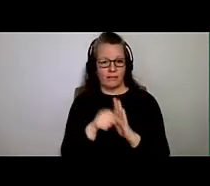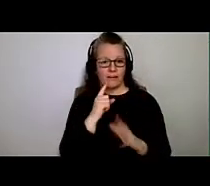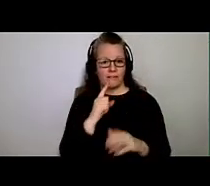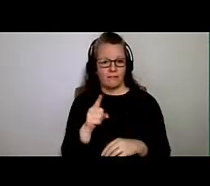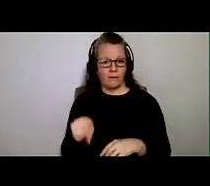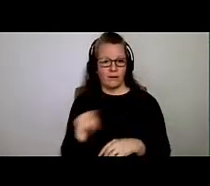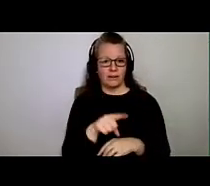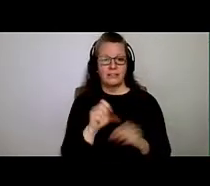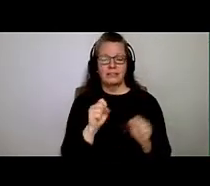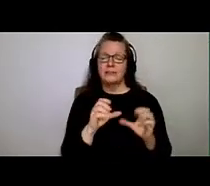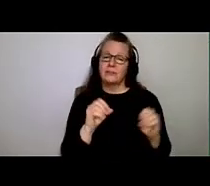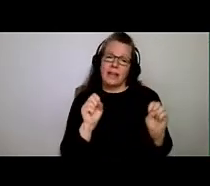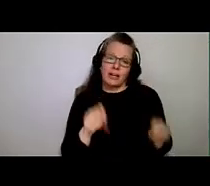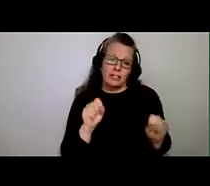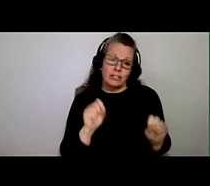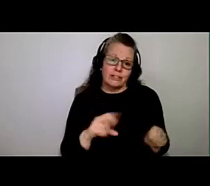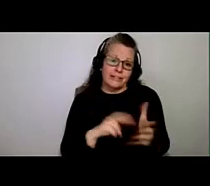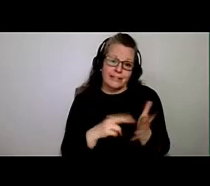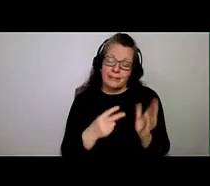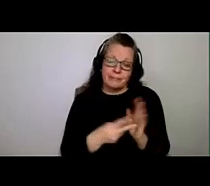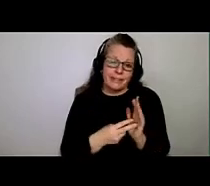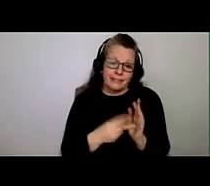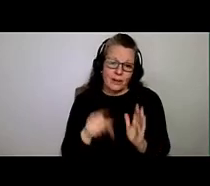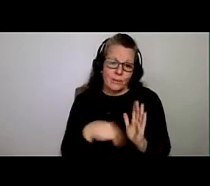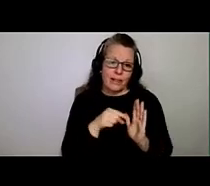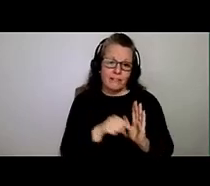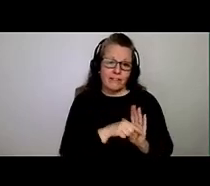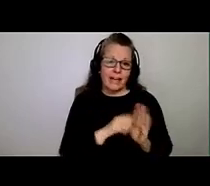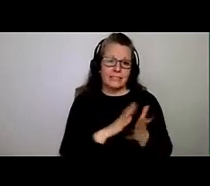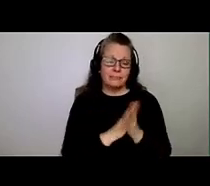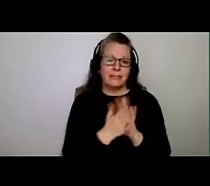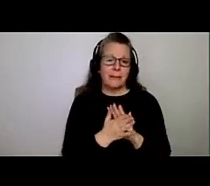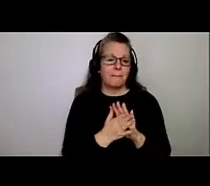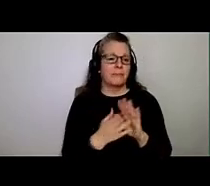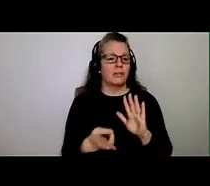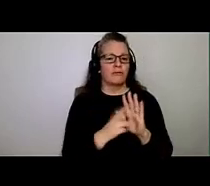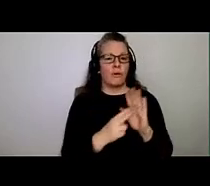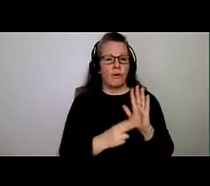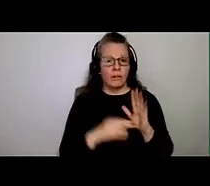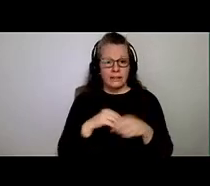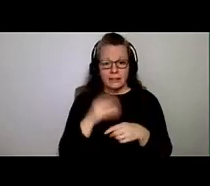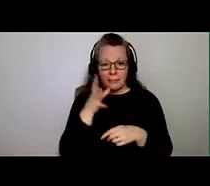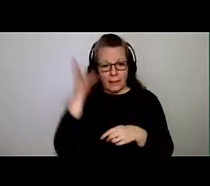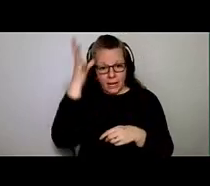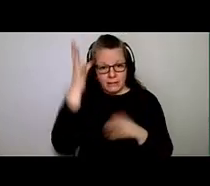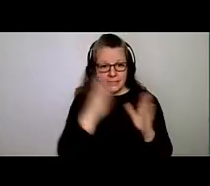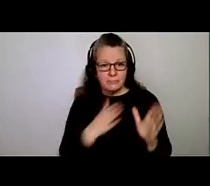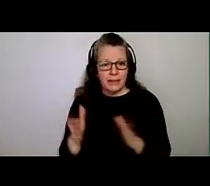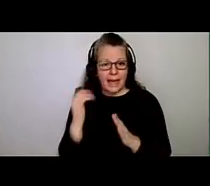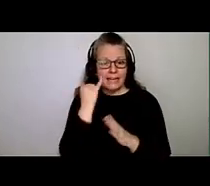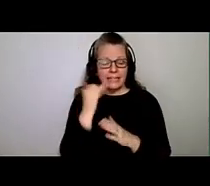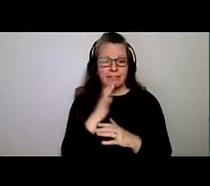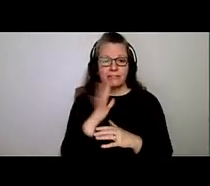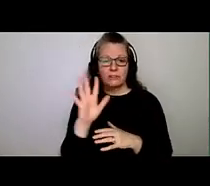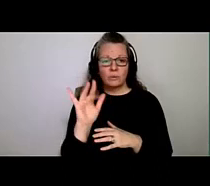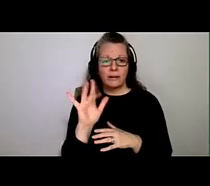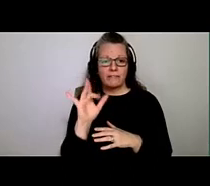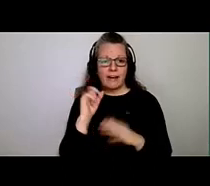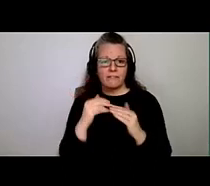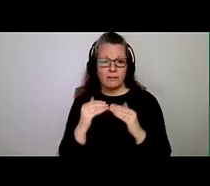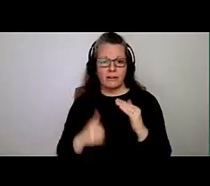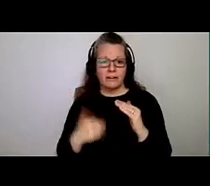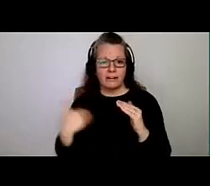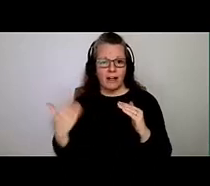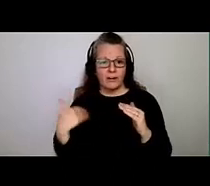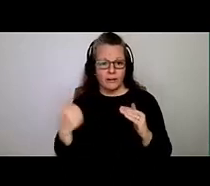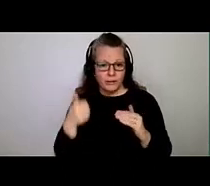So that could mean that they're eligible to become, to enroll in their parents' plan if they're age 25 or under, or